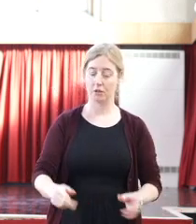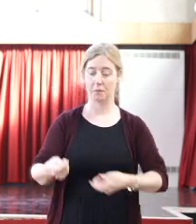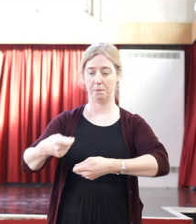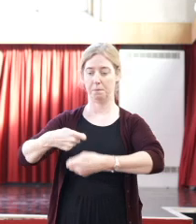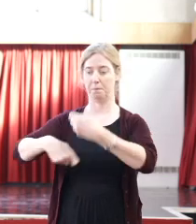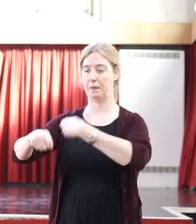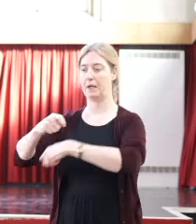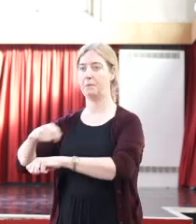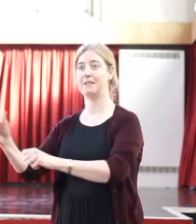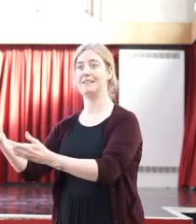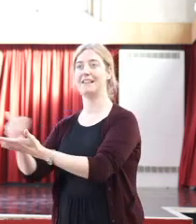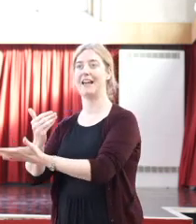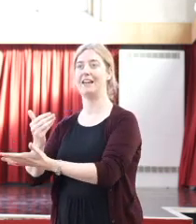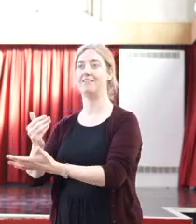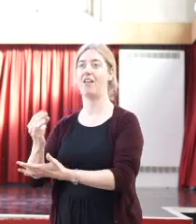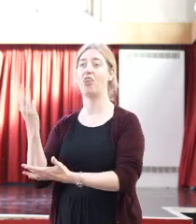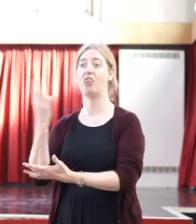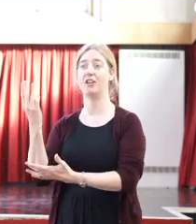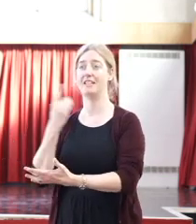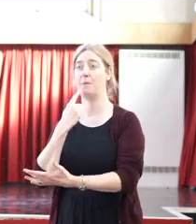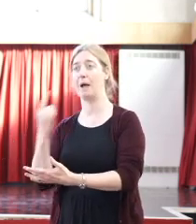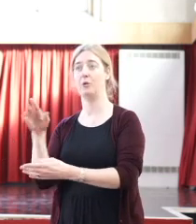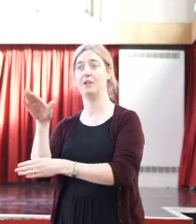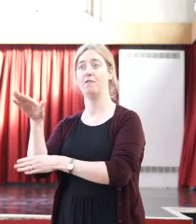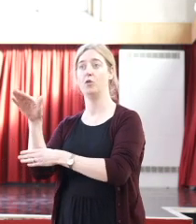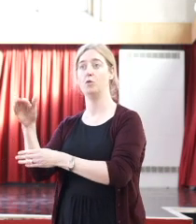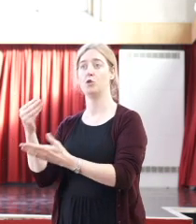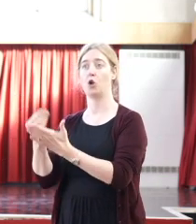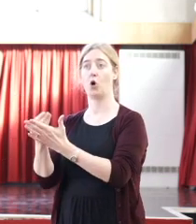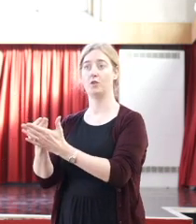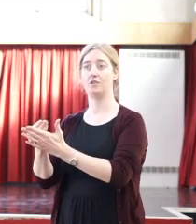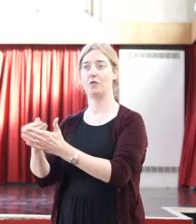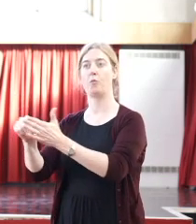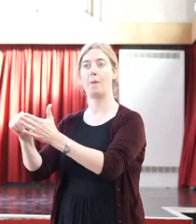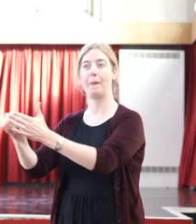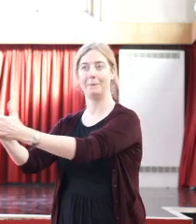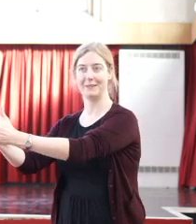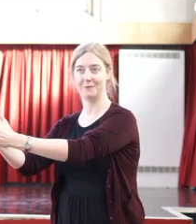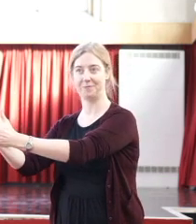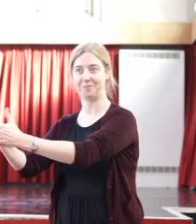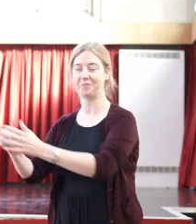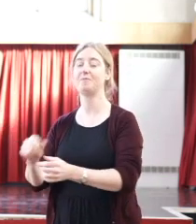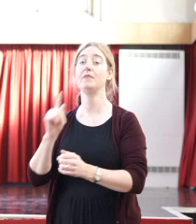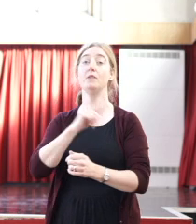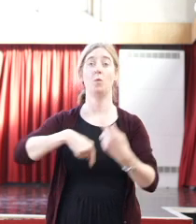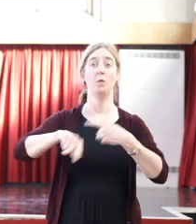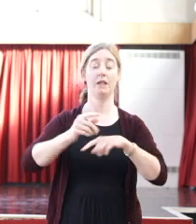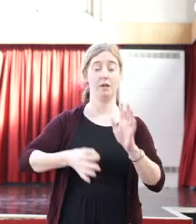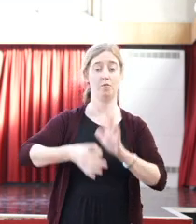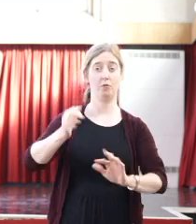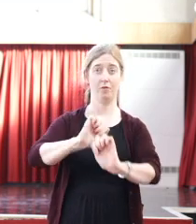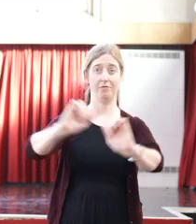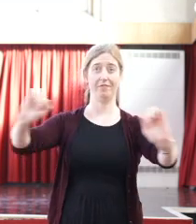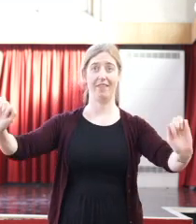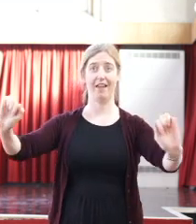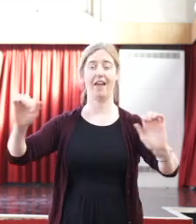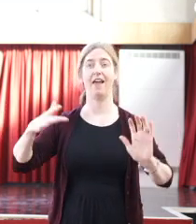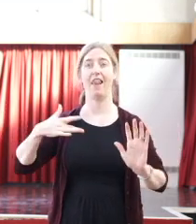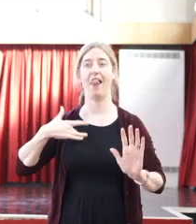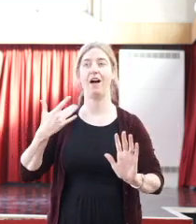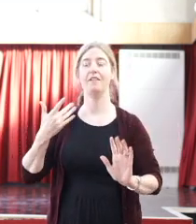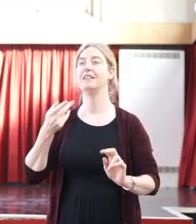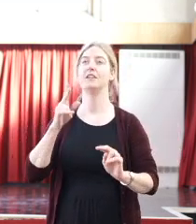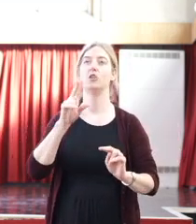calculated to save £13 in future costs, improving people's lives immeasurably. No, well, not immeasurably,